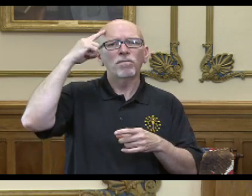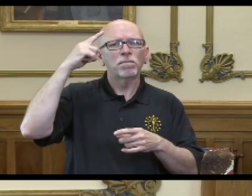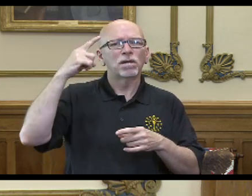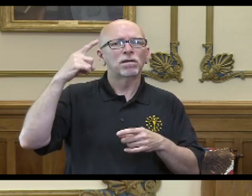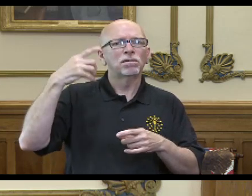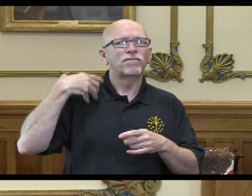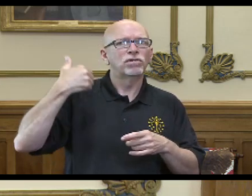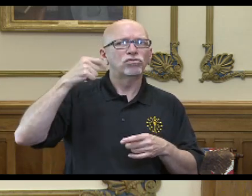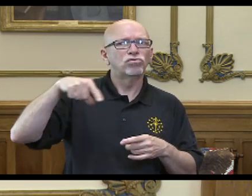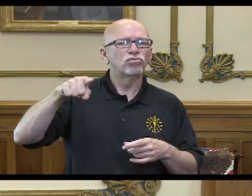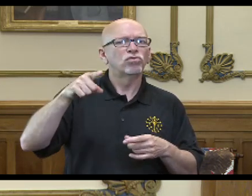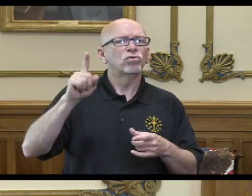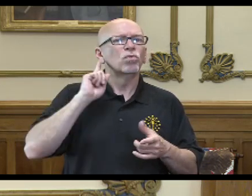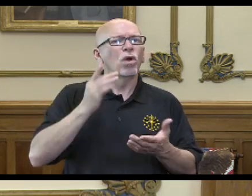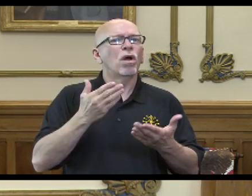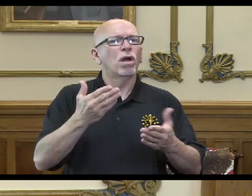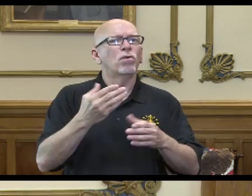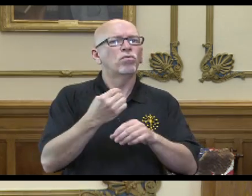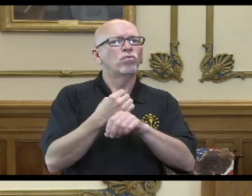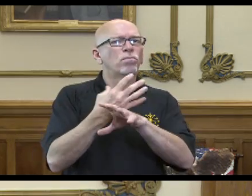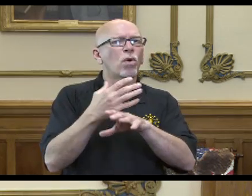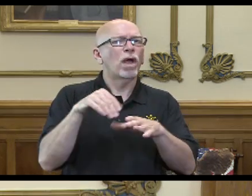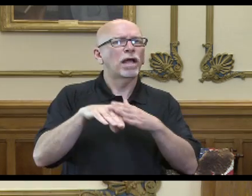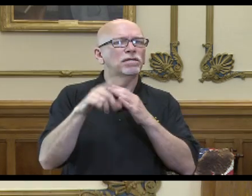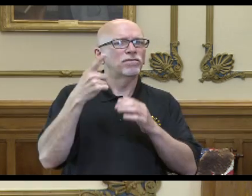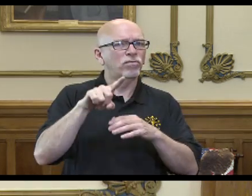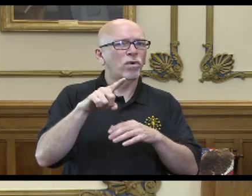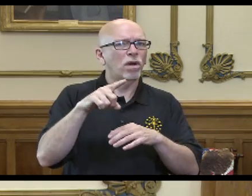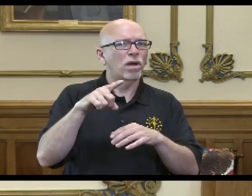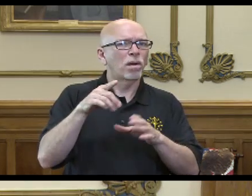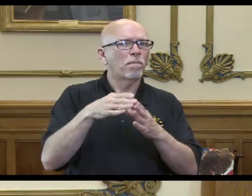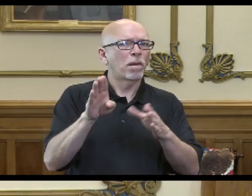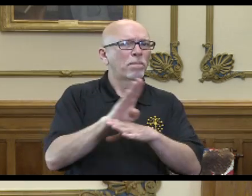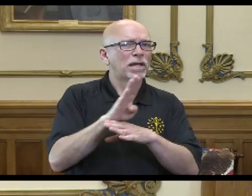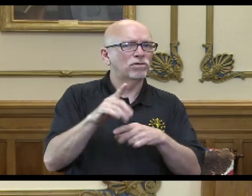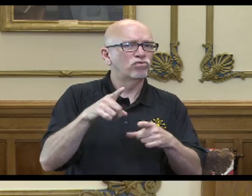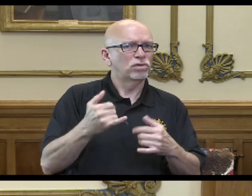officials regarding offering remote access to public business during this time?